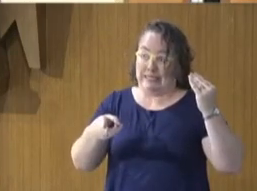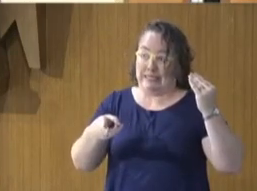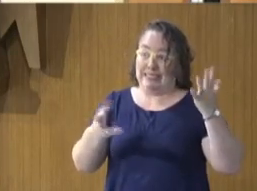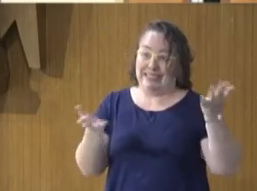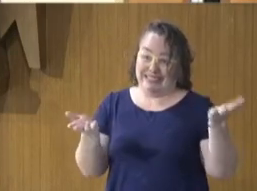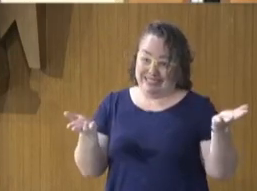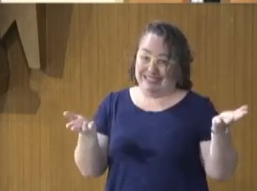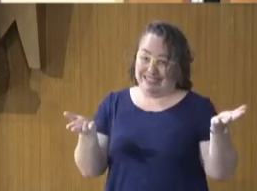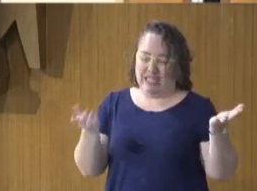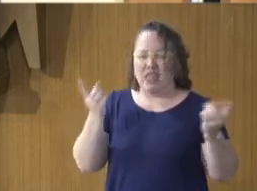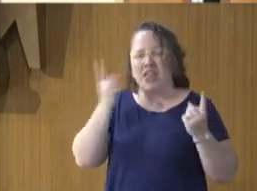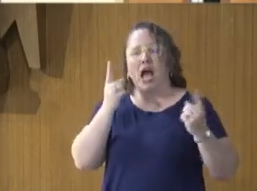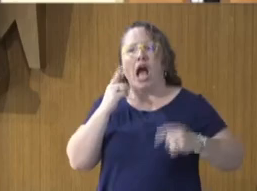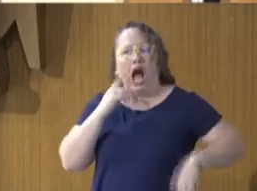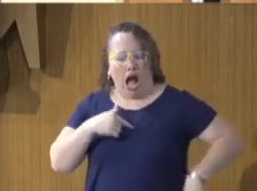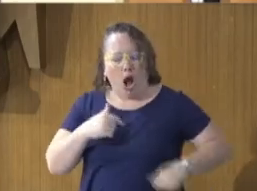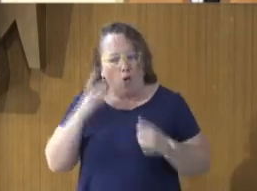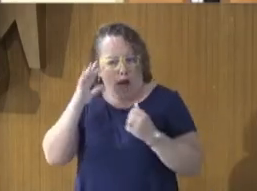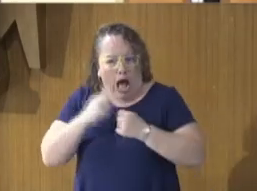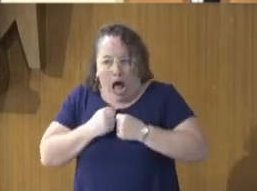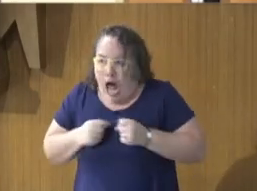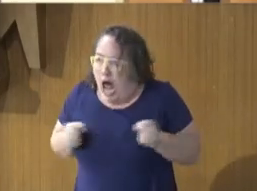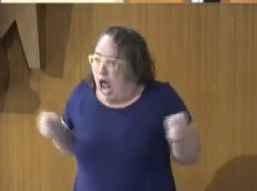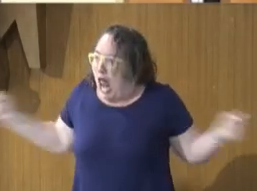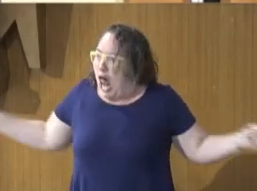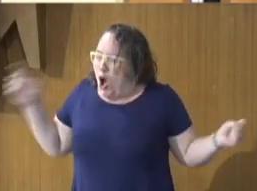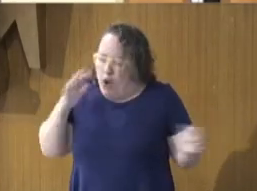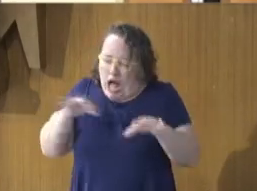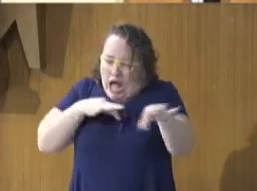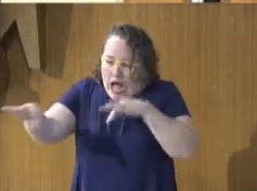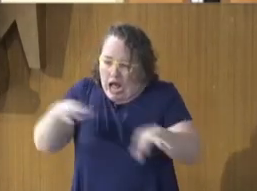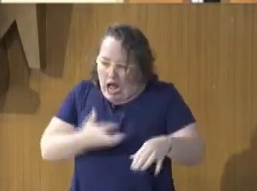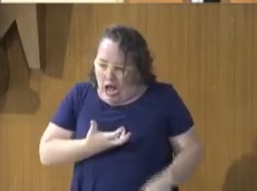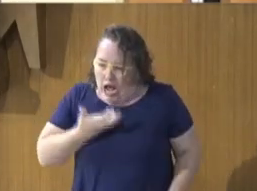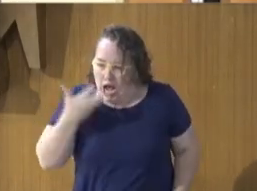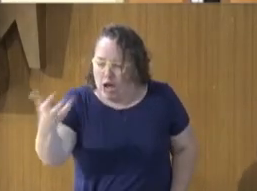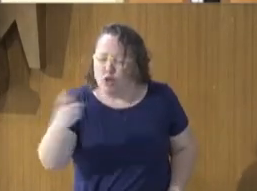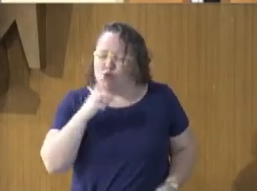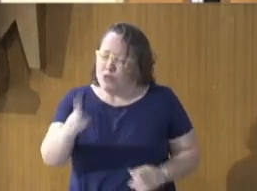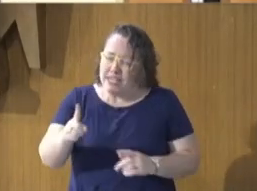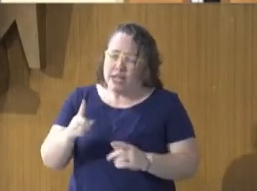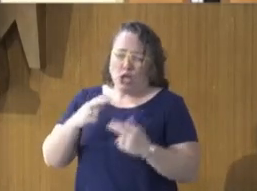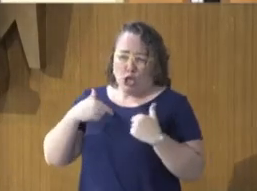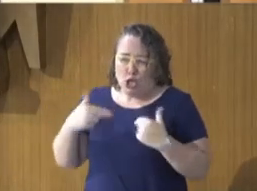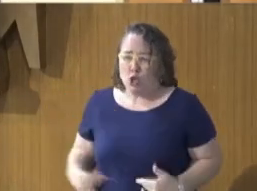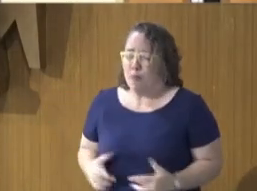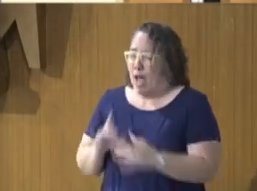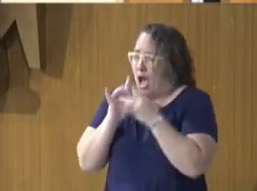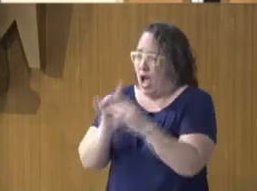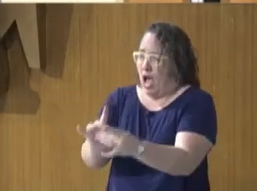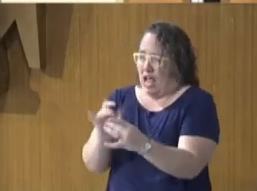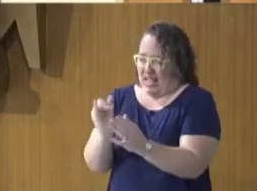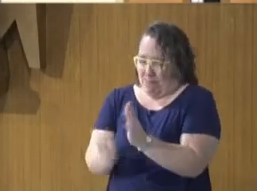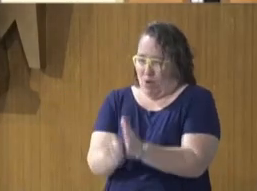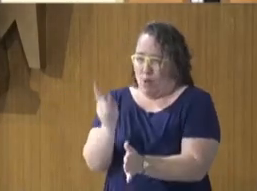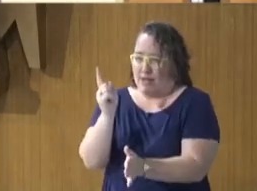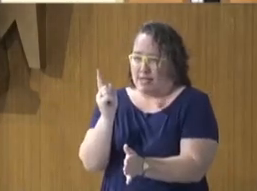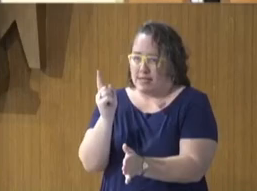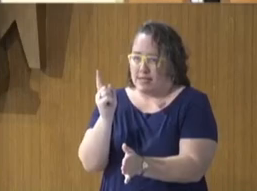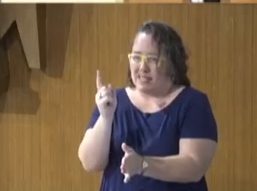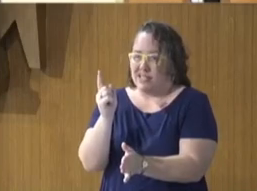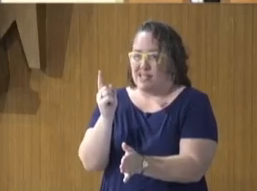You think, maybe I'll be really honest and have a real human connection in this moment.